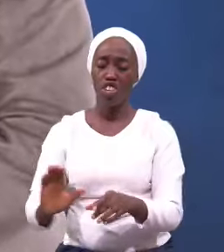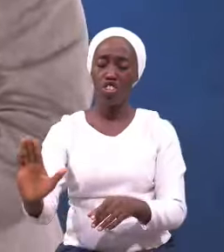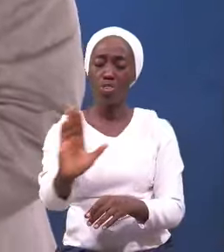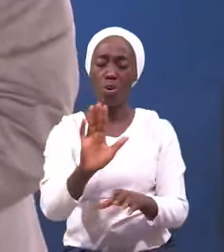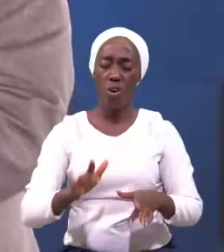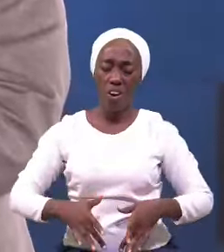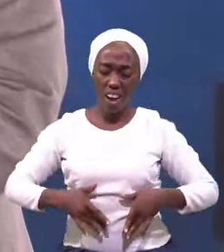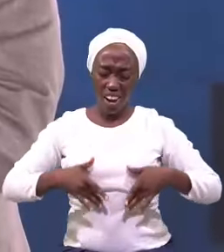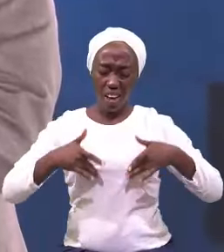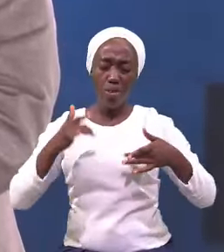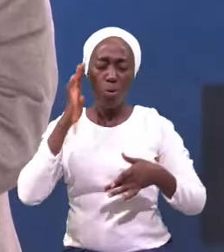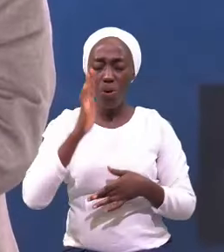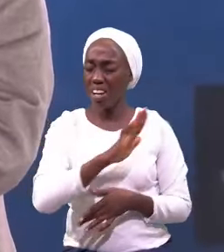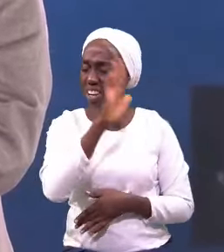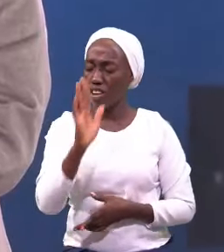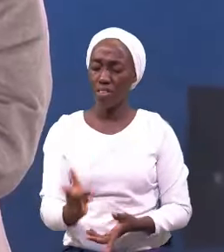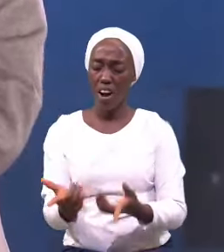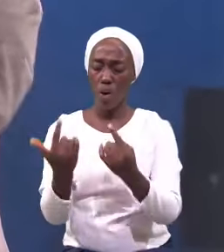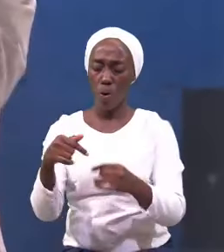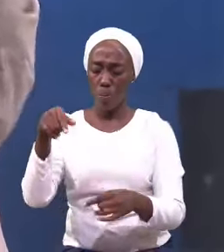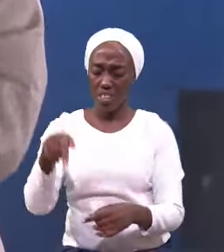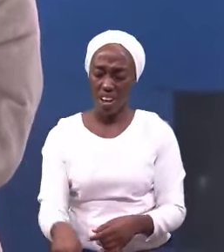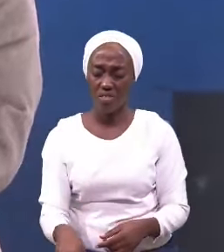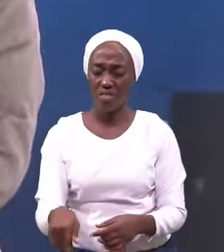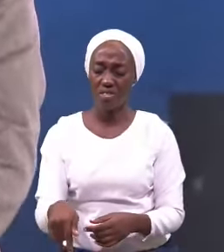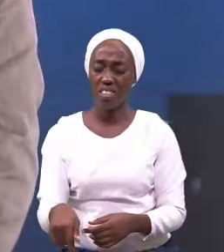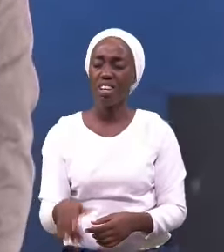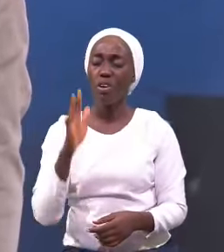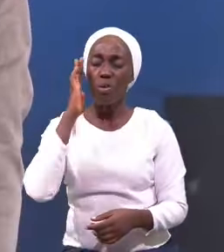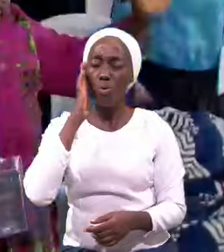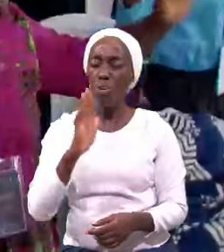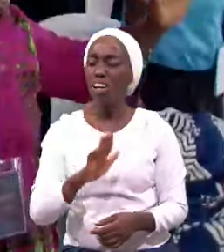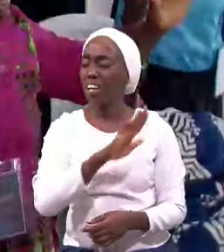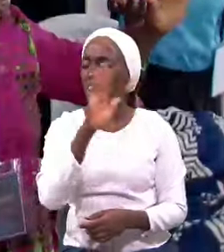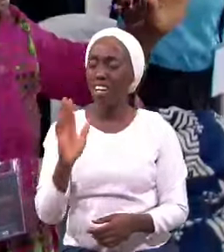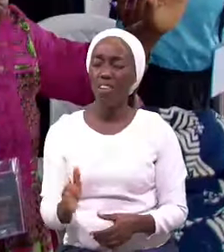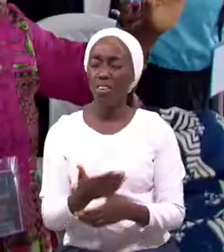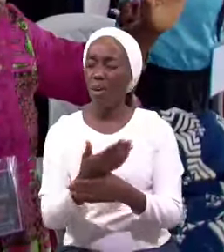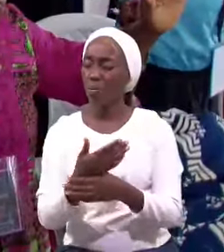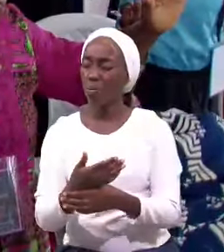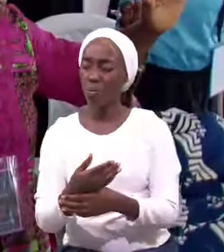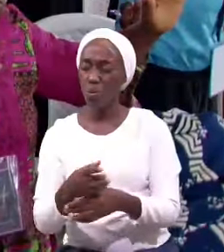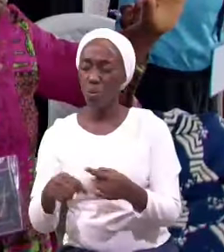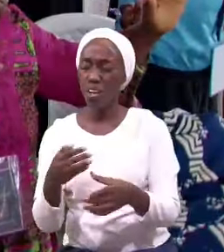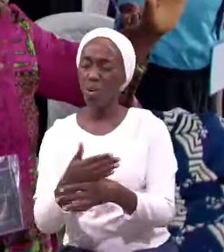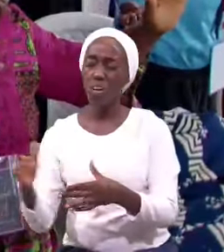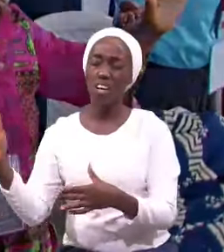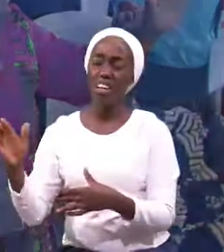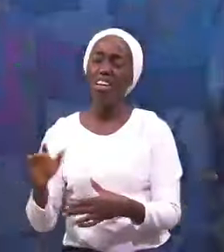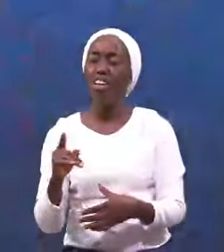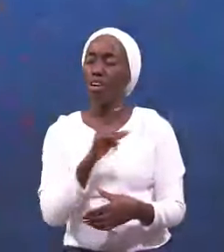will never come down. Will never wane. Lord, I